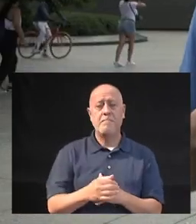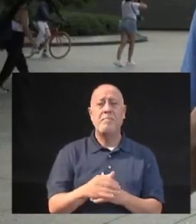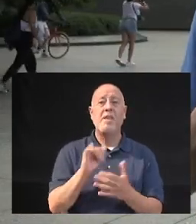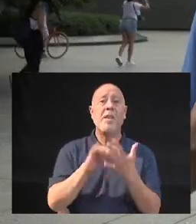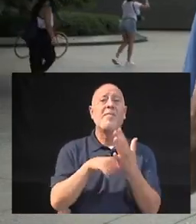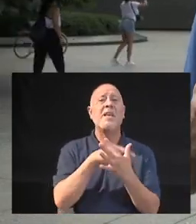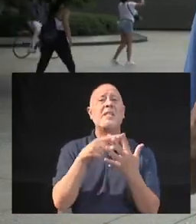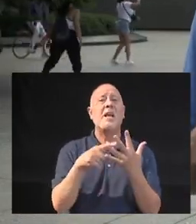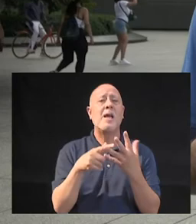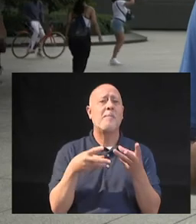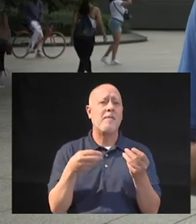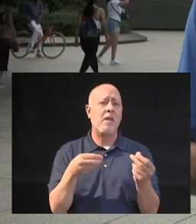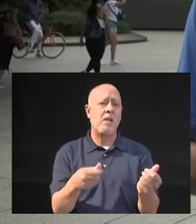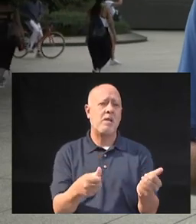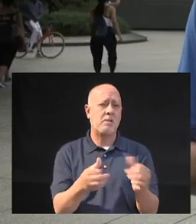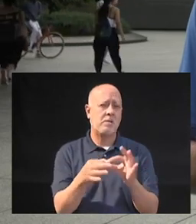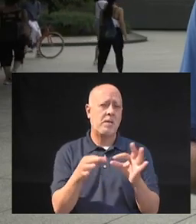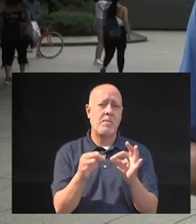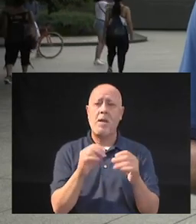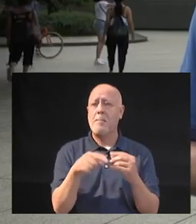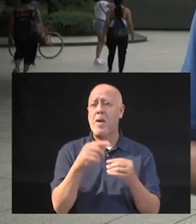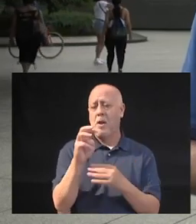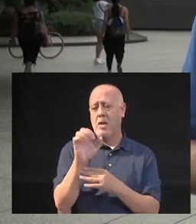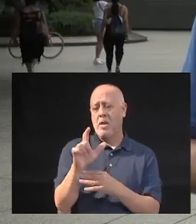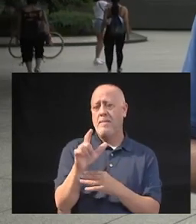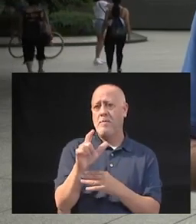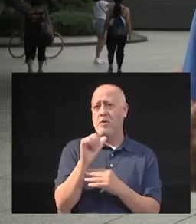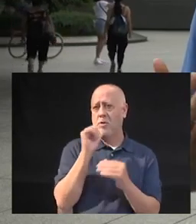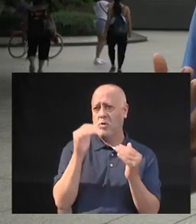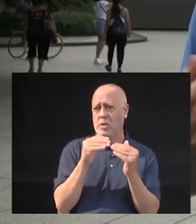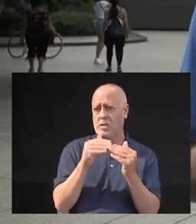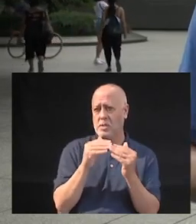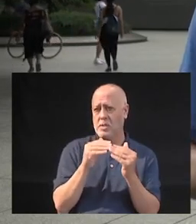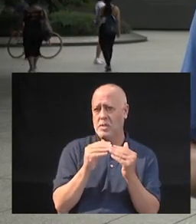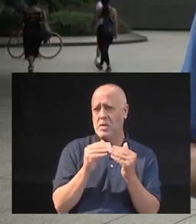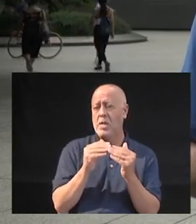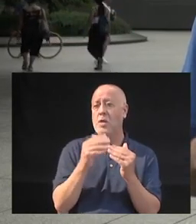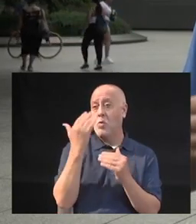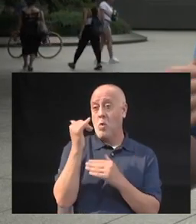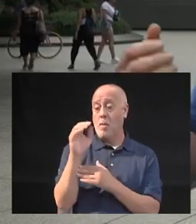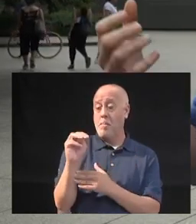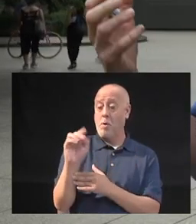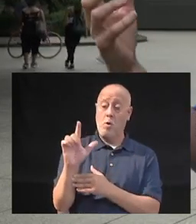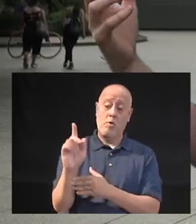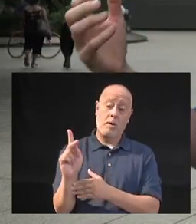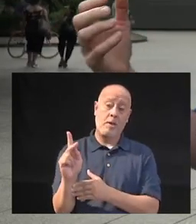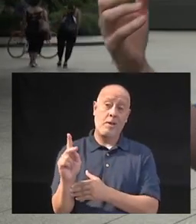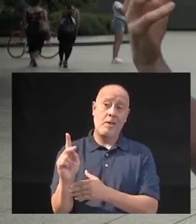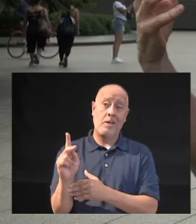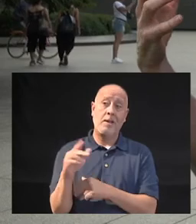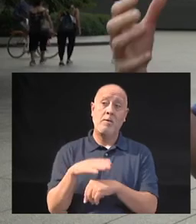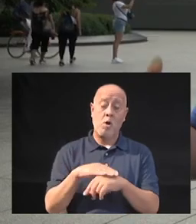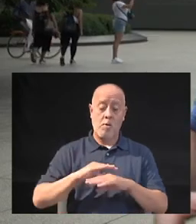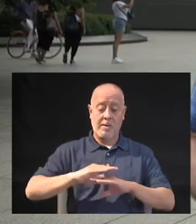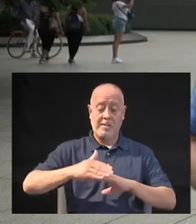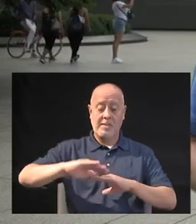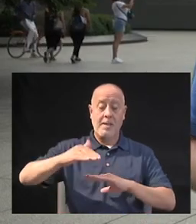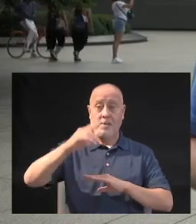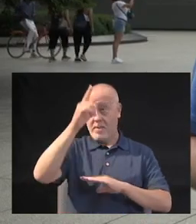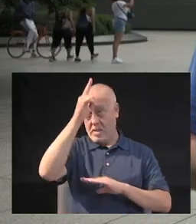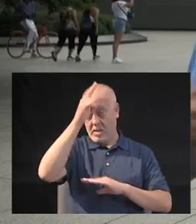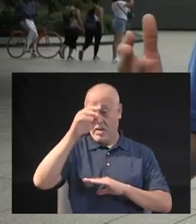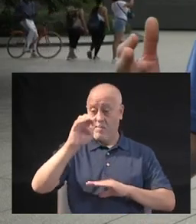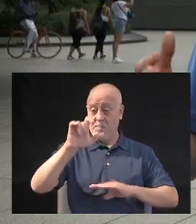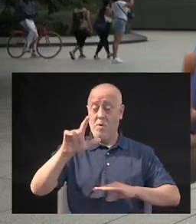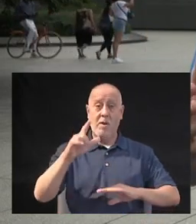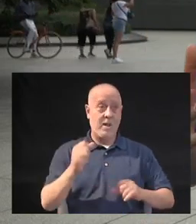That type of an eloquent statement about evil, injustice, and oppression is why King in 1963 is on the steps of the Lincoln Memorial